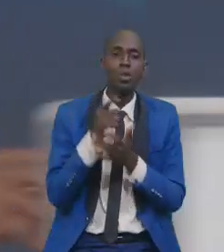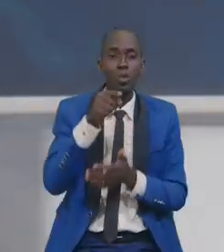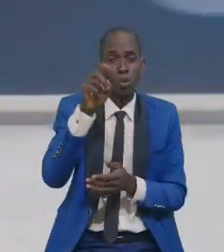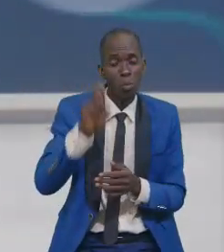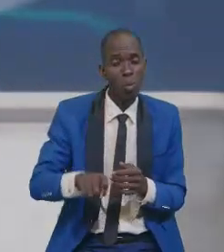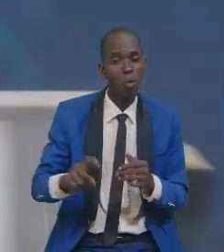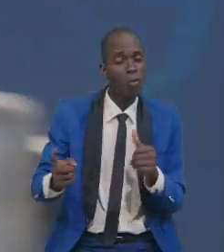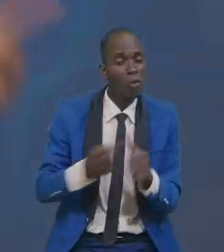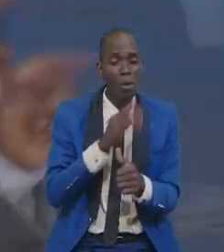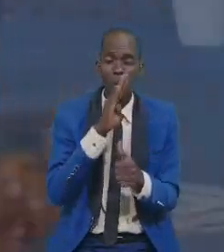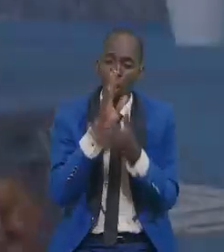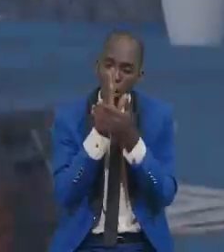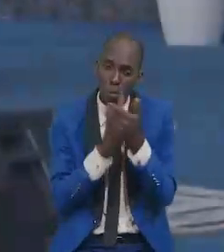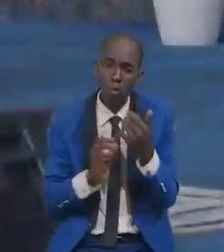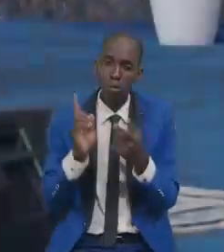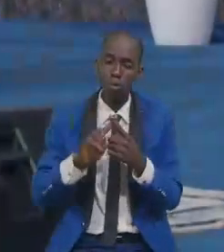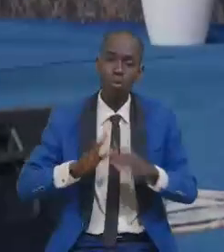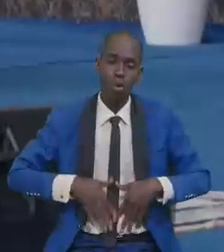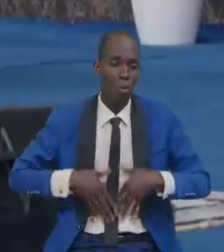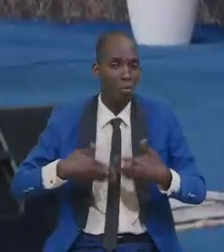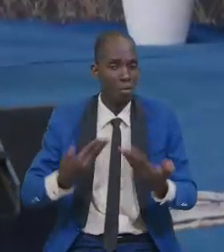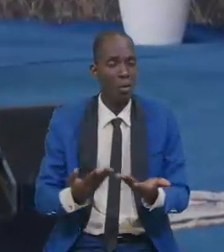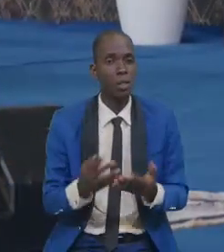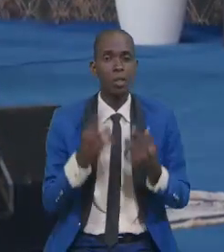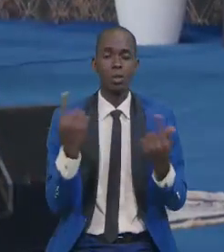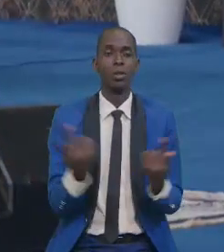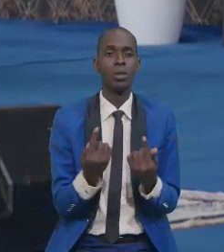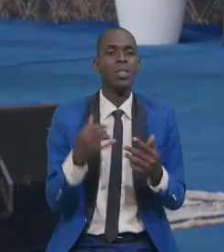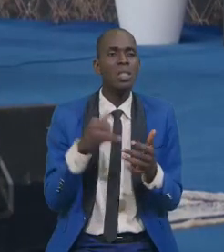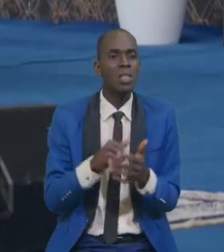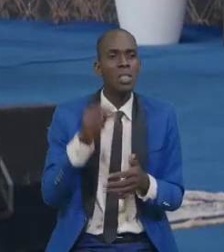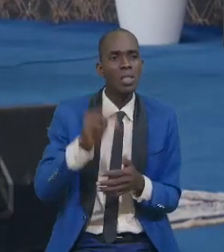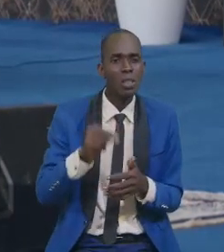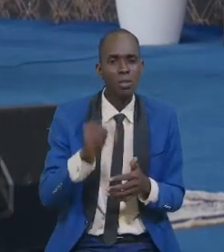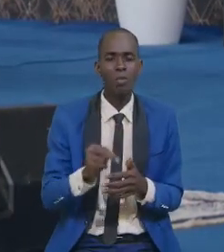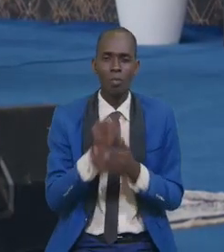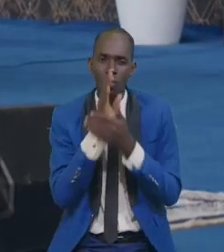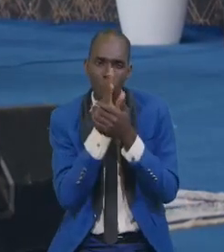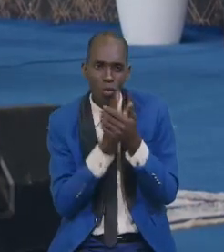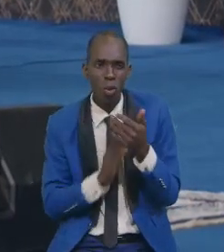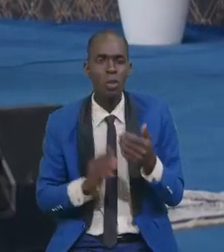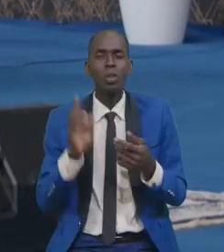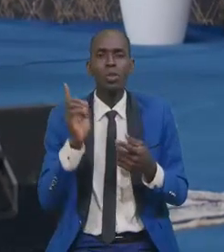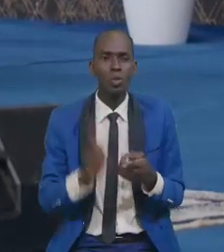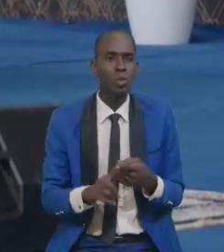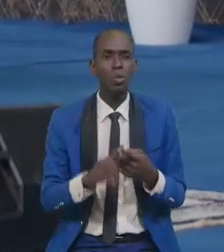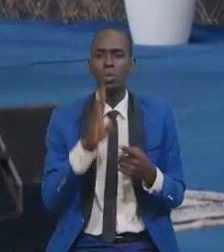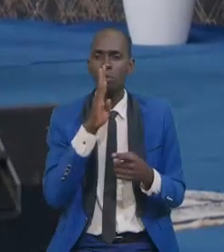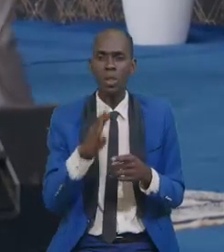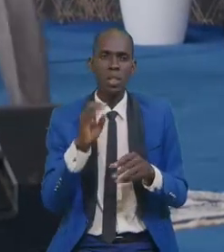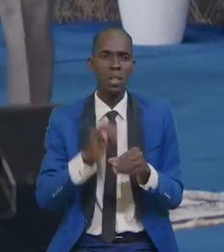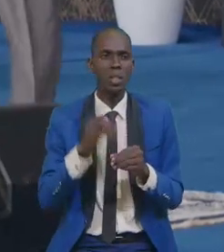and confess. It takes humility to come and lie low in the presence of the Lord and